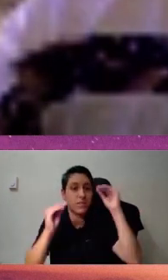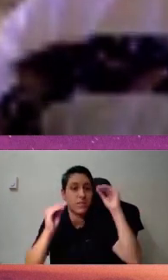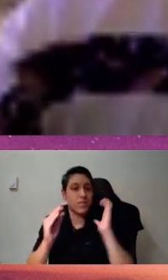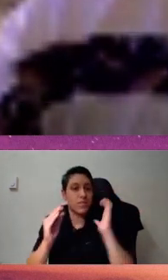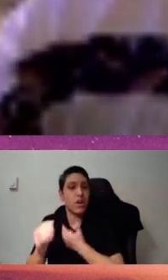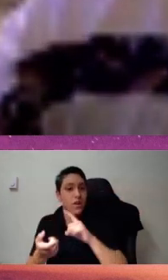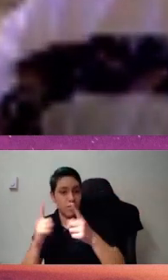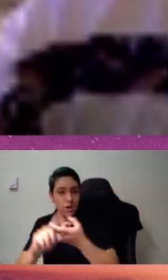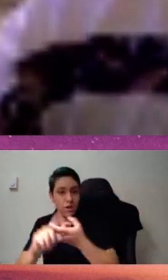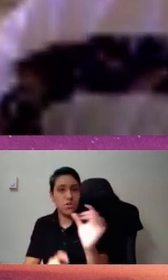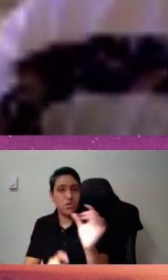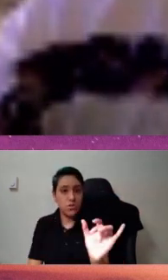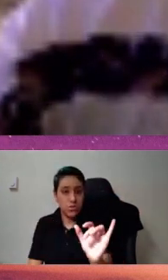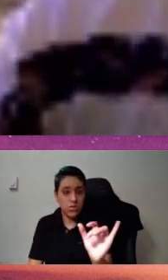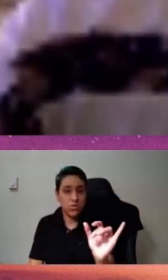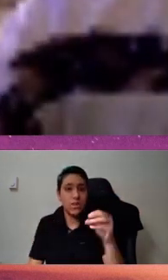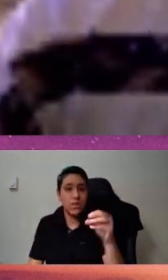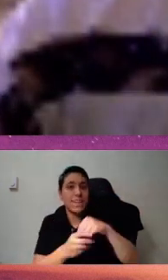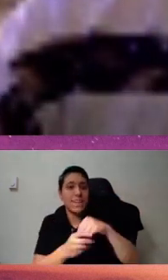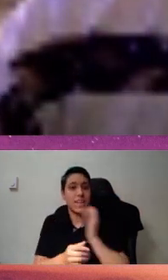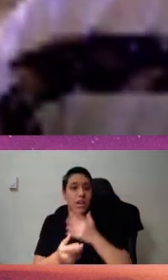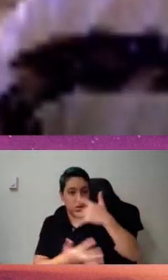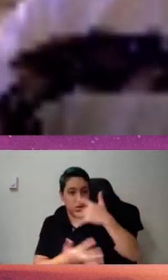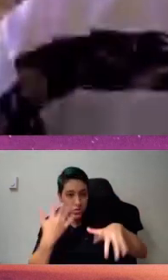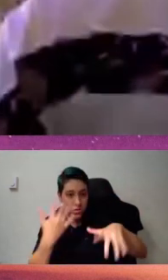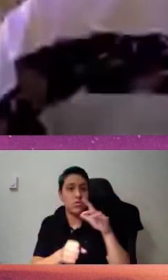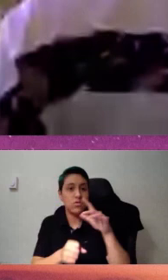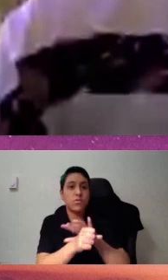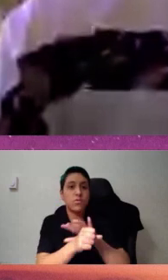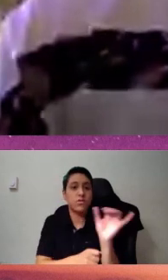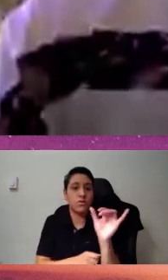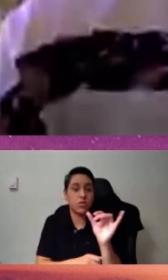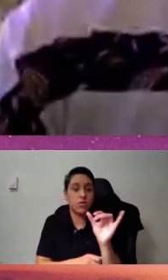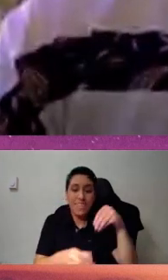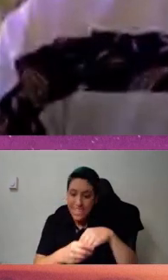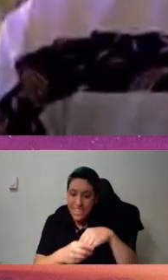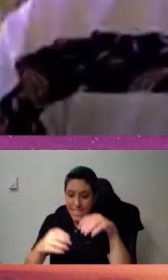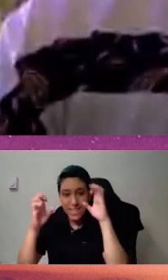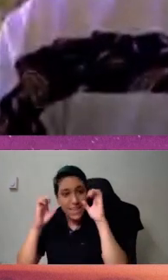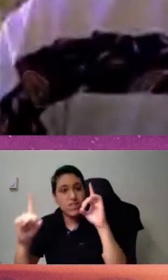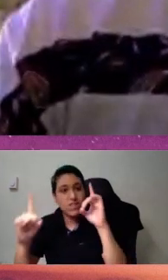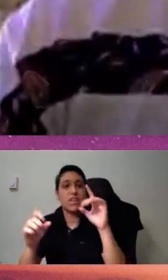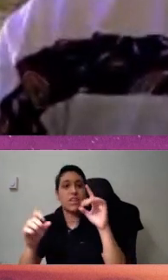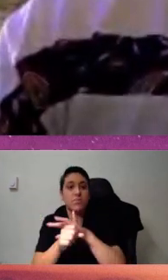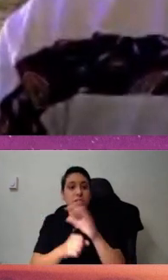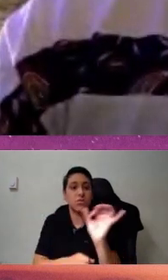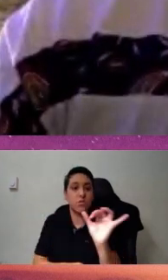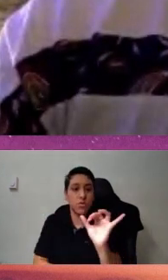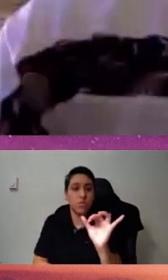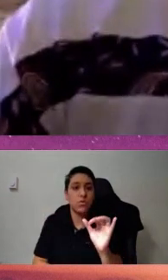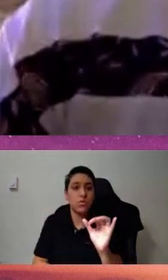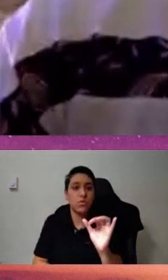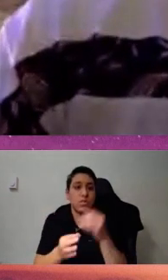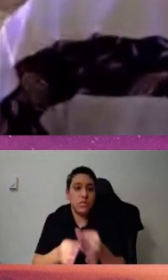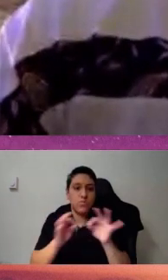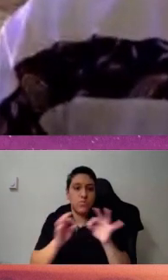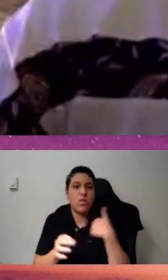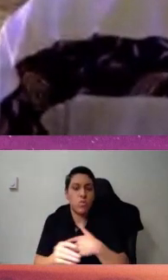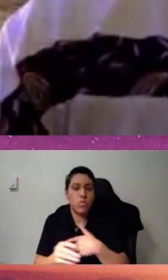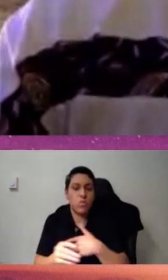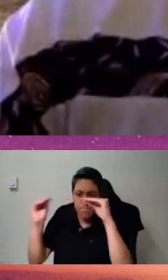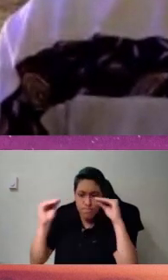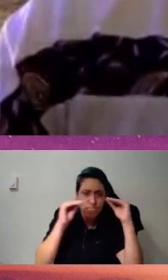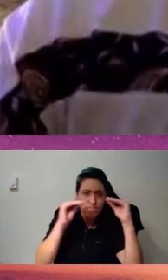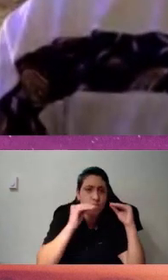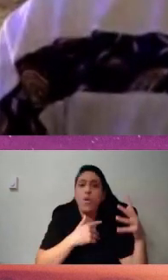social spaces in general, within our academic spaces, even, at whatever cost